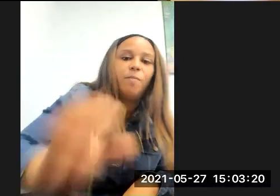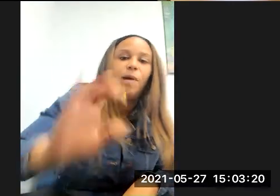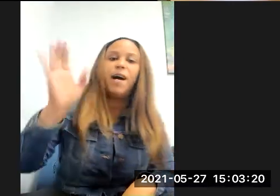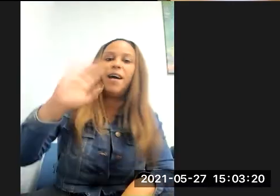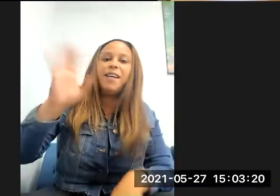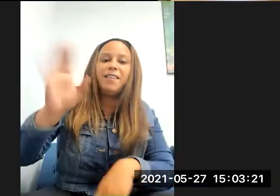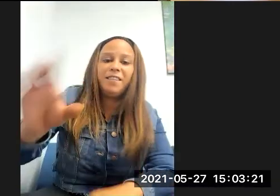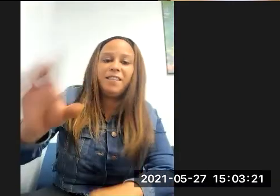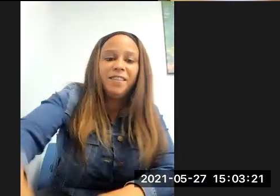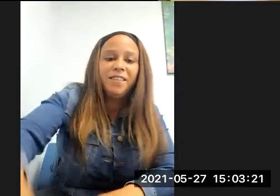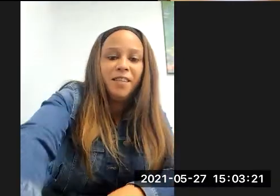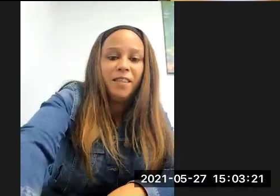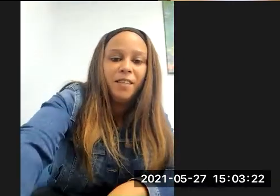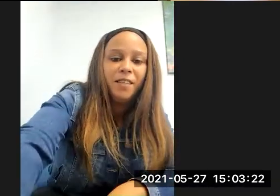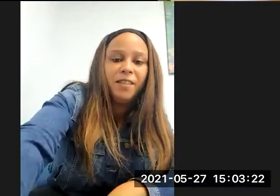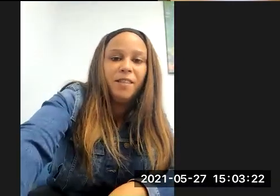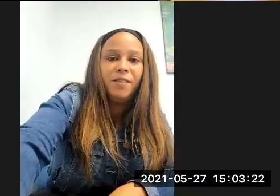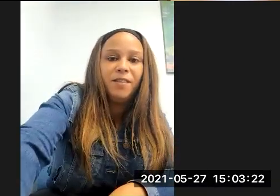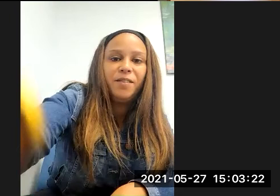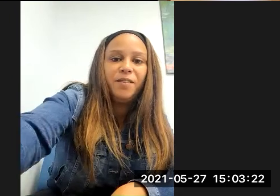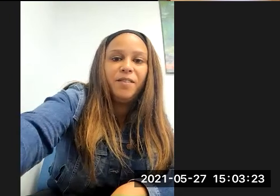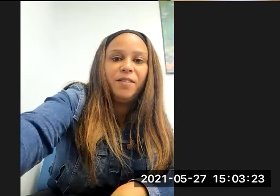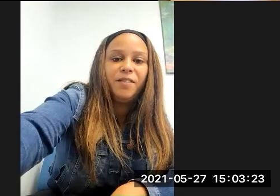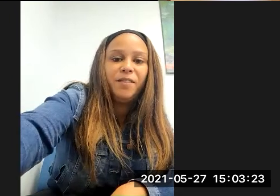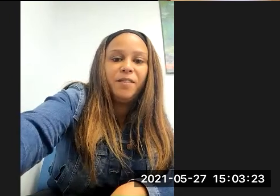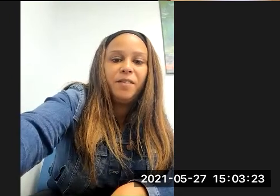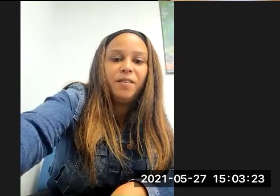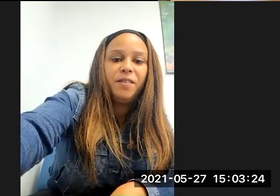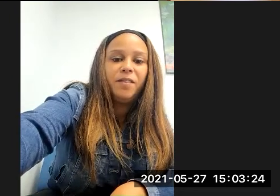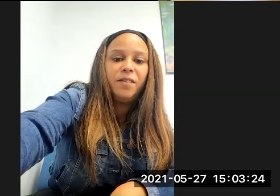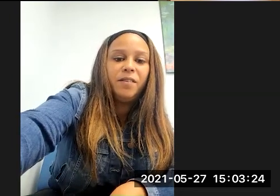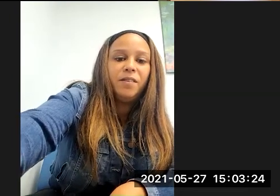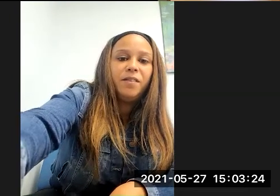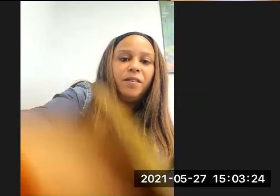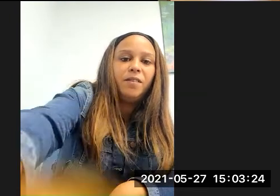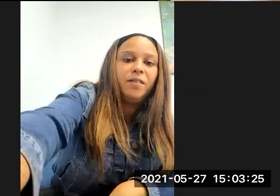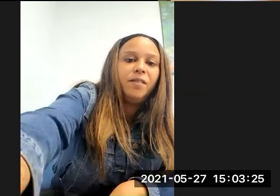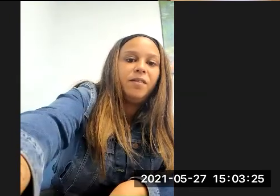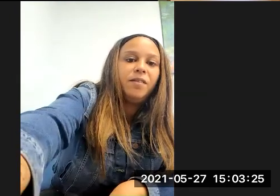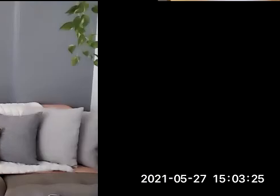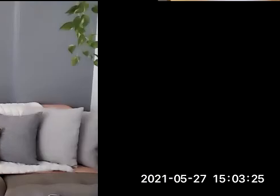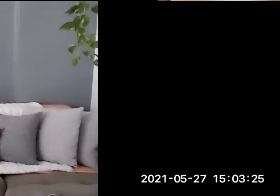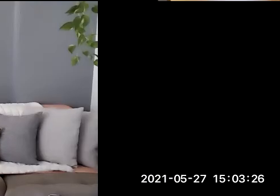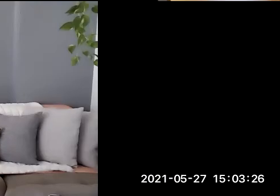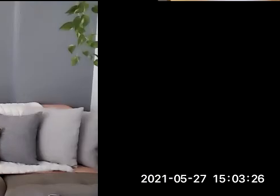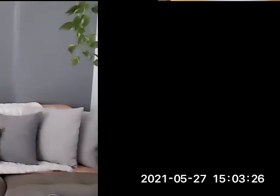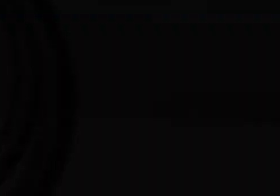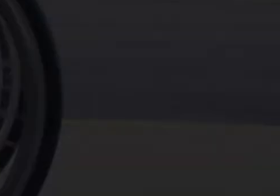Bye. Bye. So, I mean,